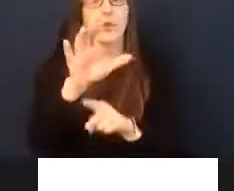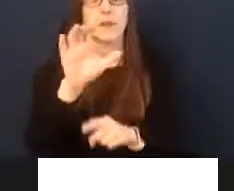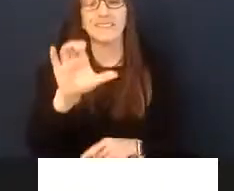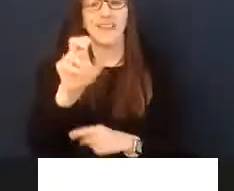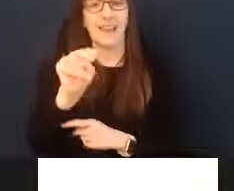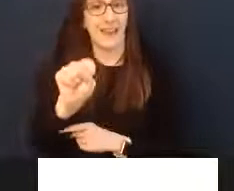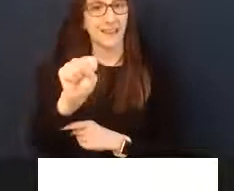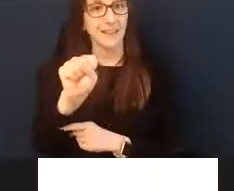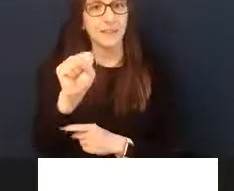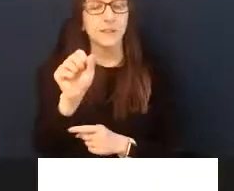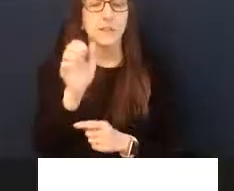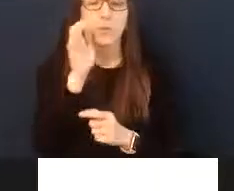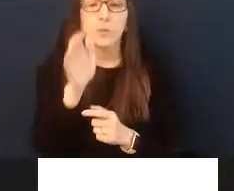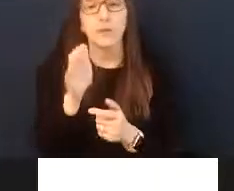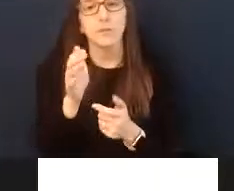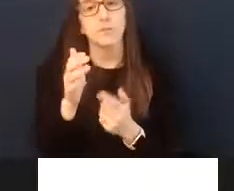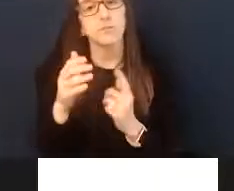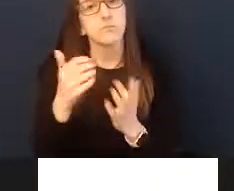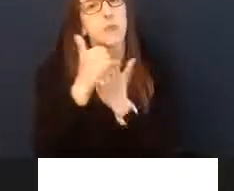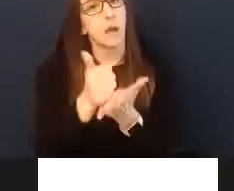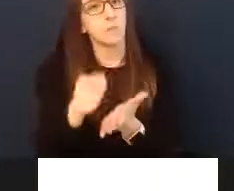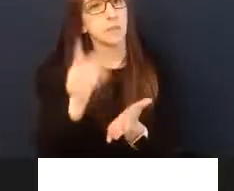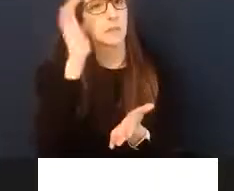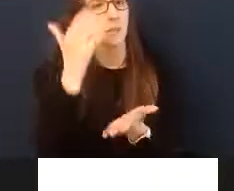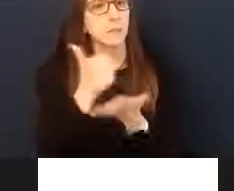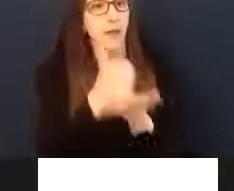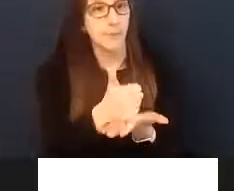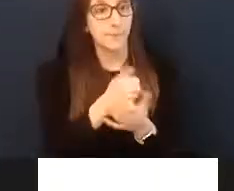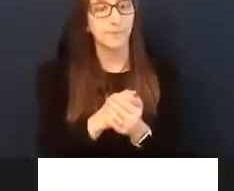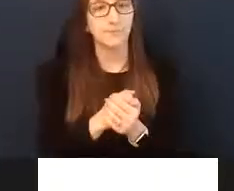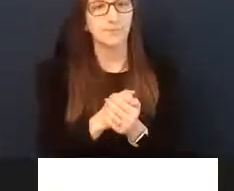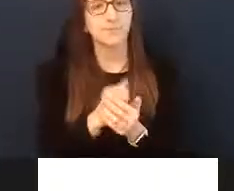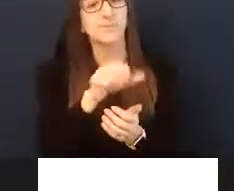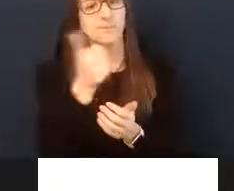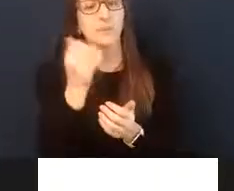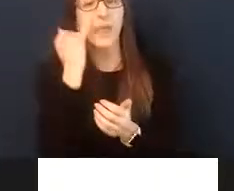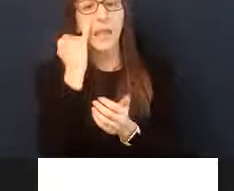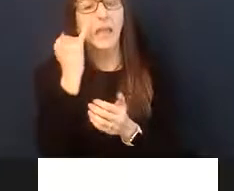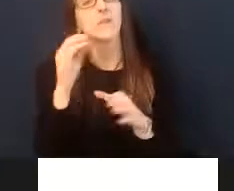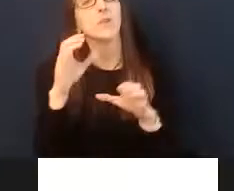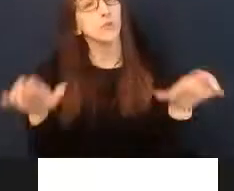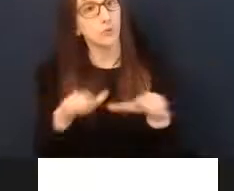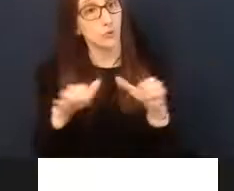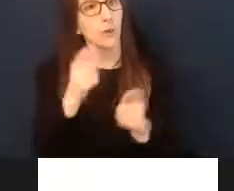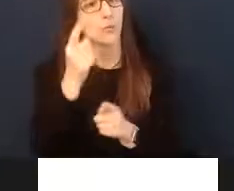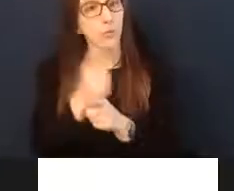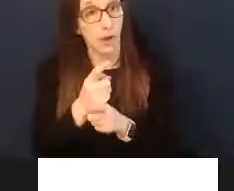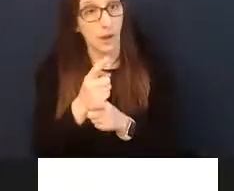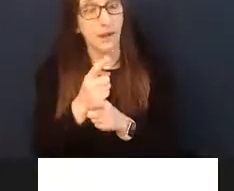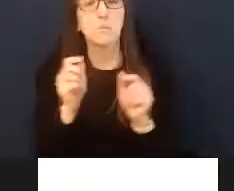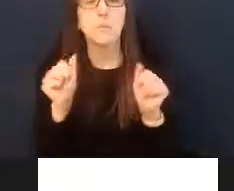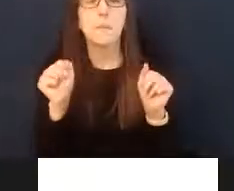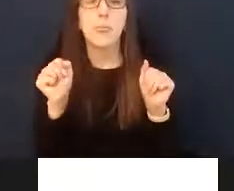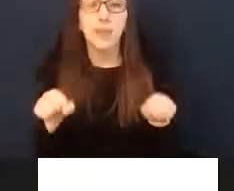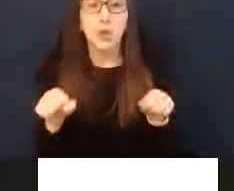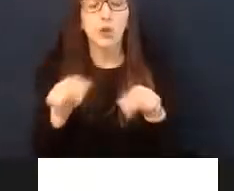good pro of this diet. Another pro is if it's done right, it could potentially decrease the